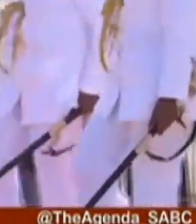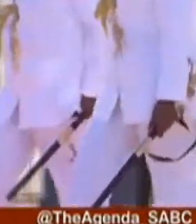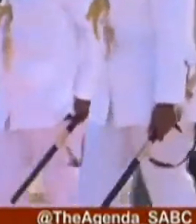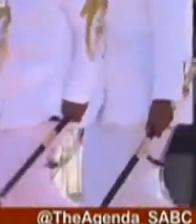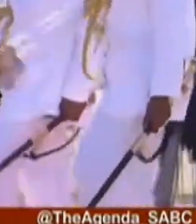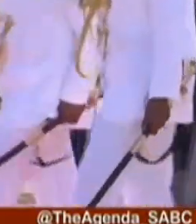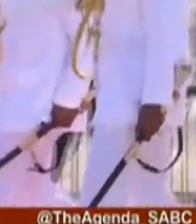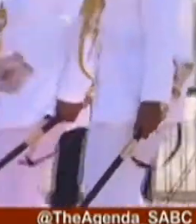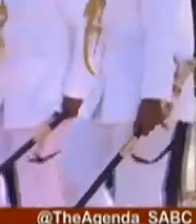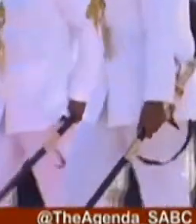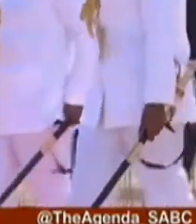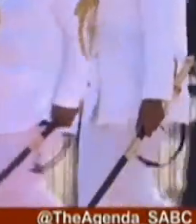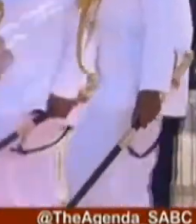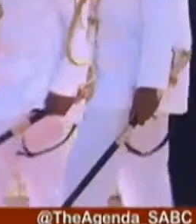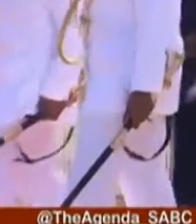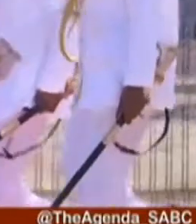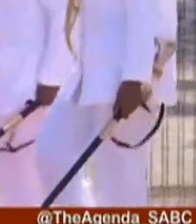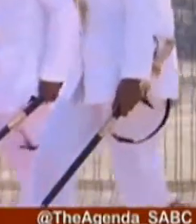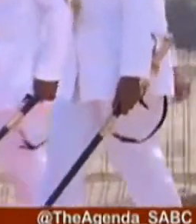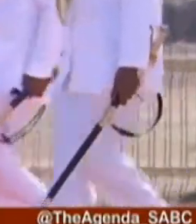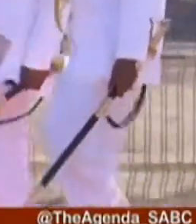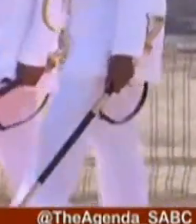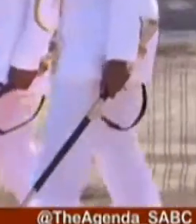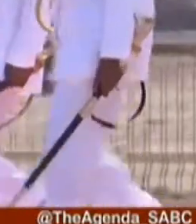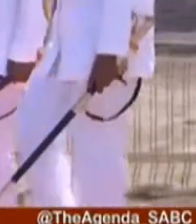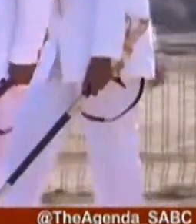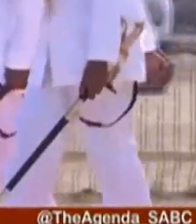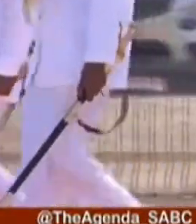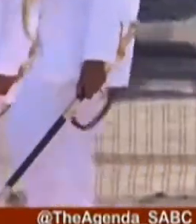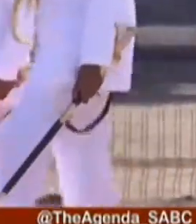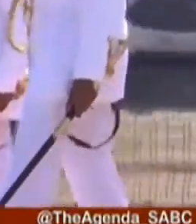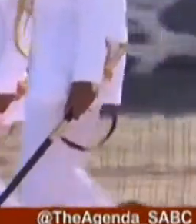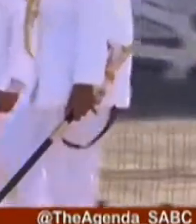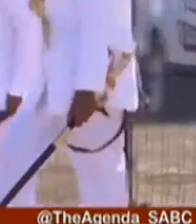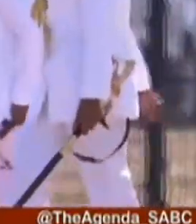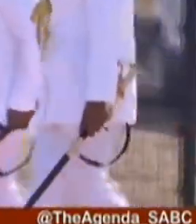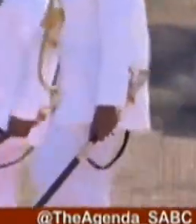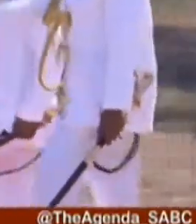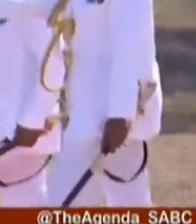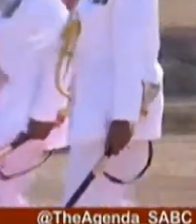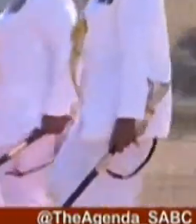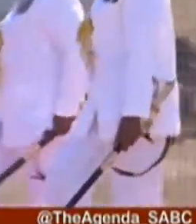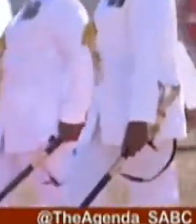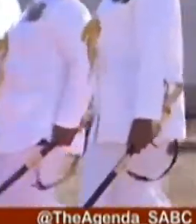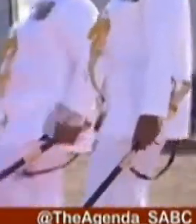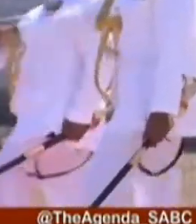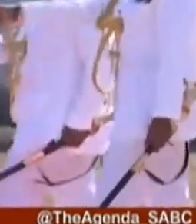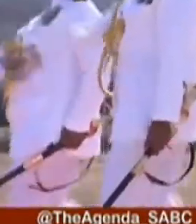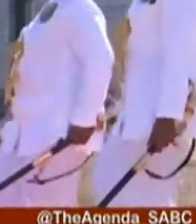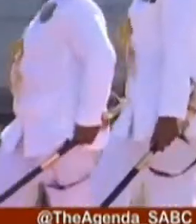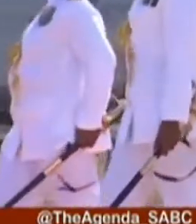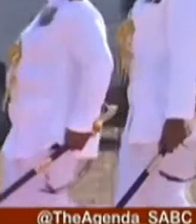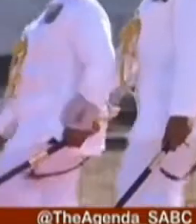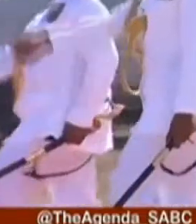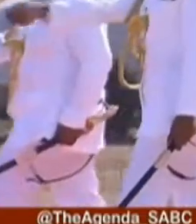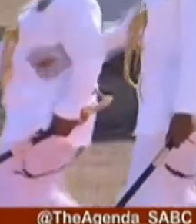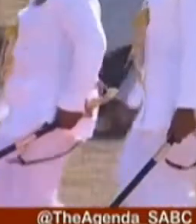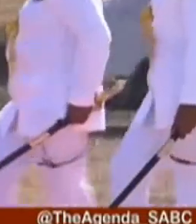you through as soon as that starts, but this part of the program, the President almost tripping over